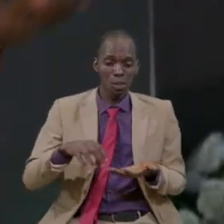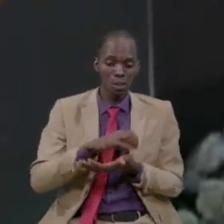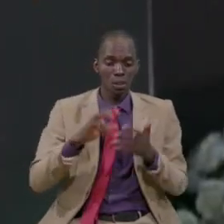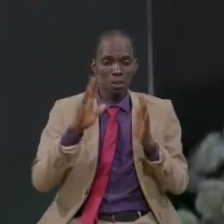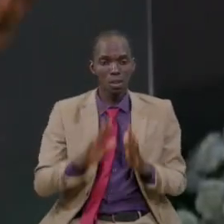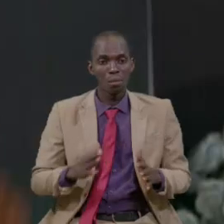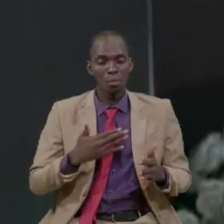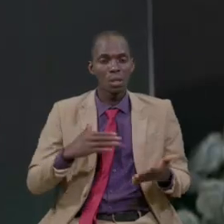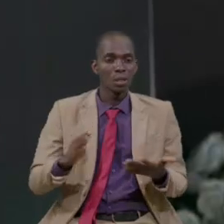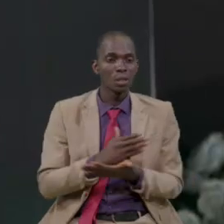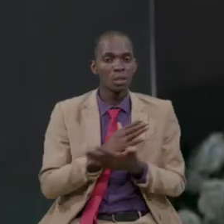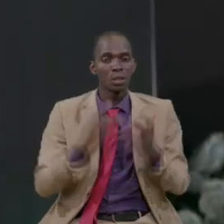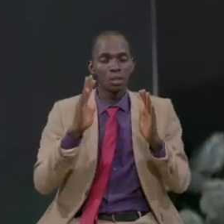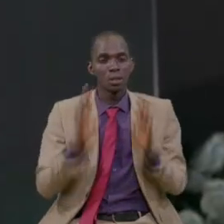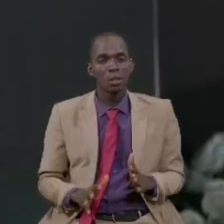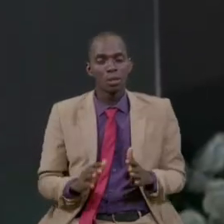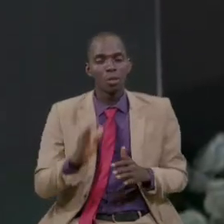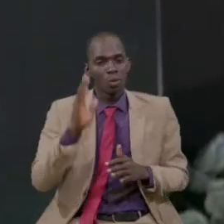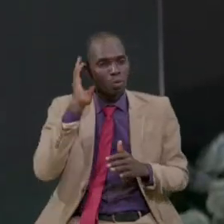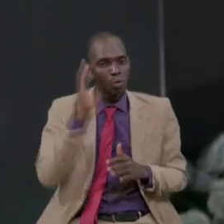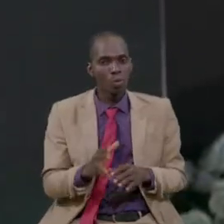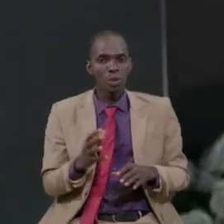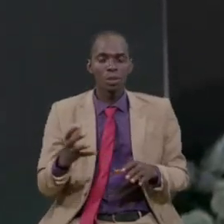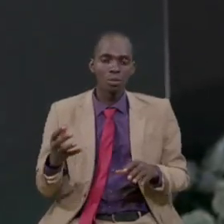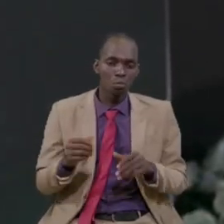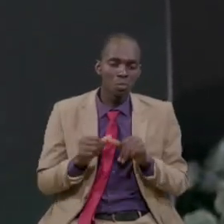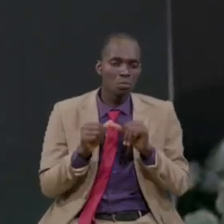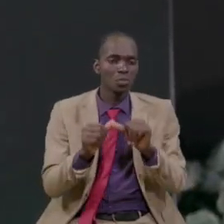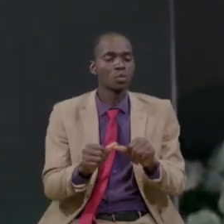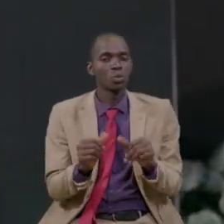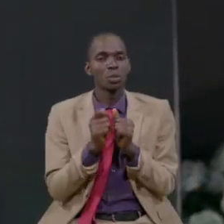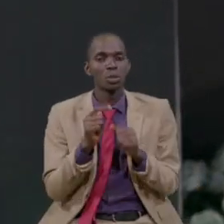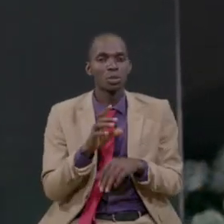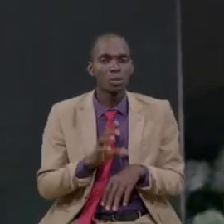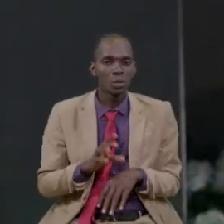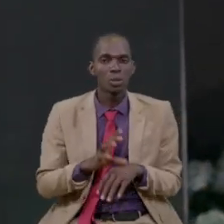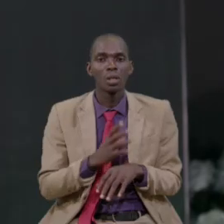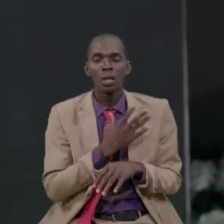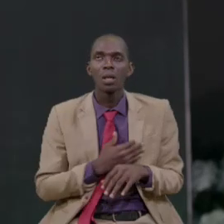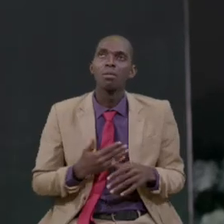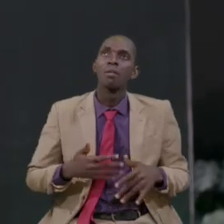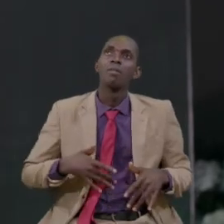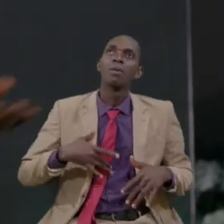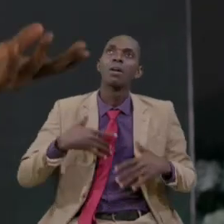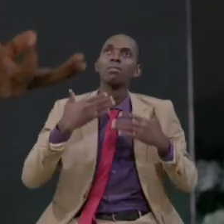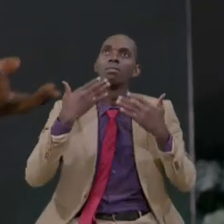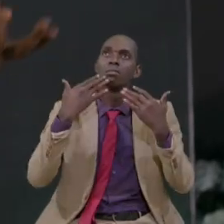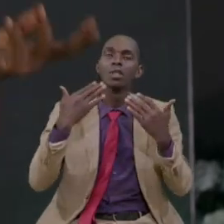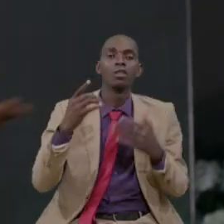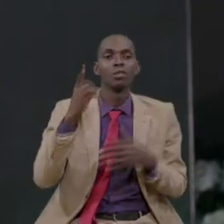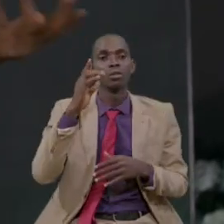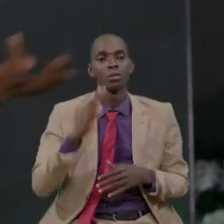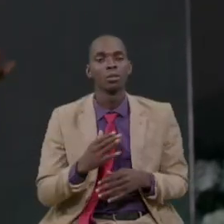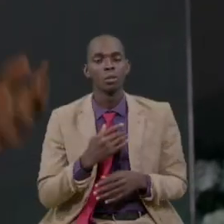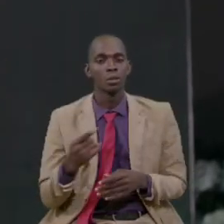band will take the church on. They'll feel, thank God, we came to church today. We don't even